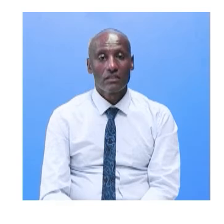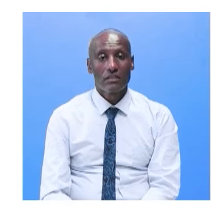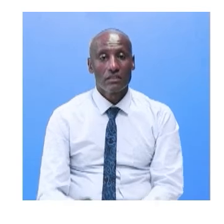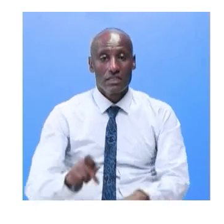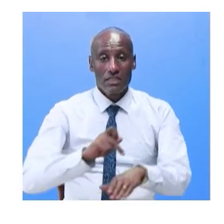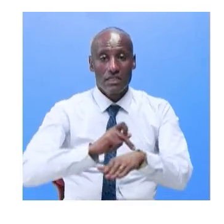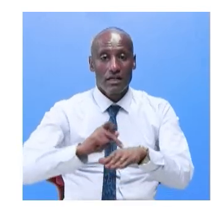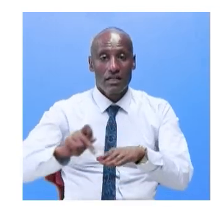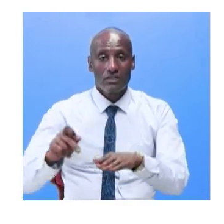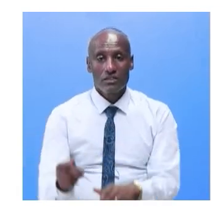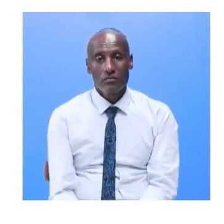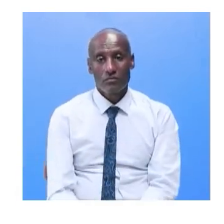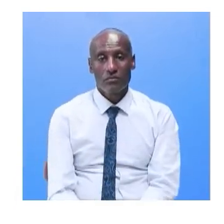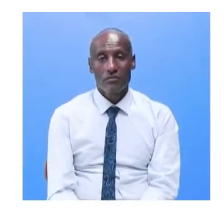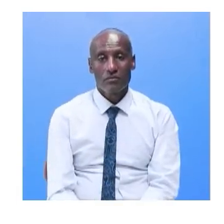blank